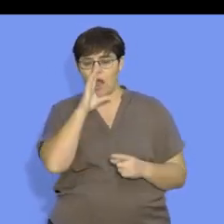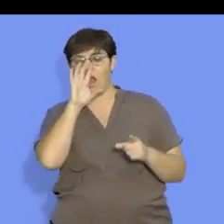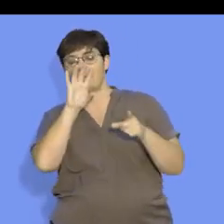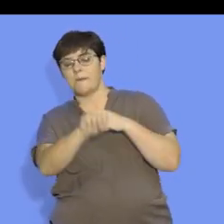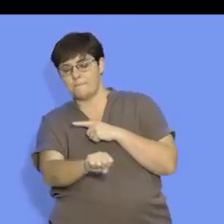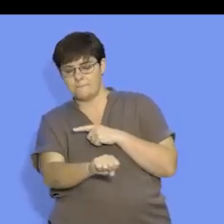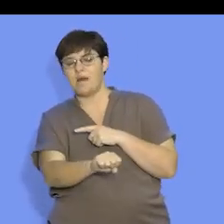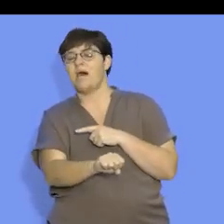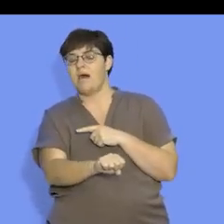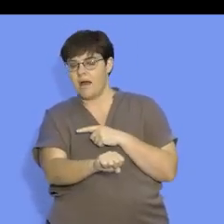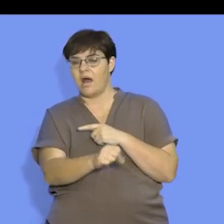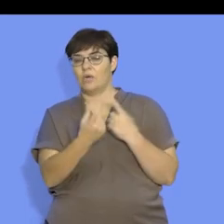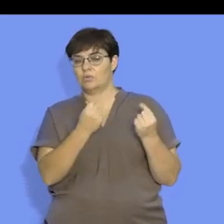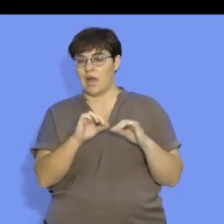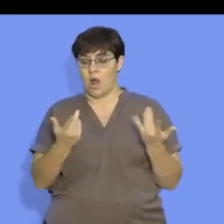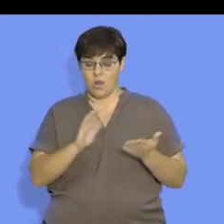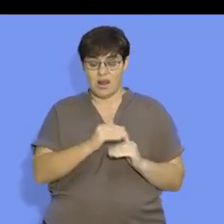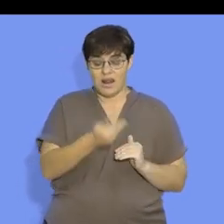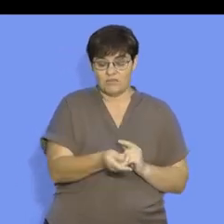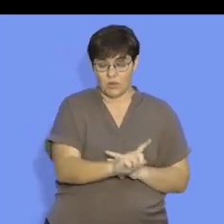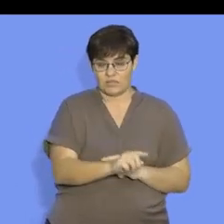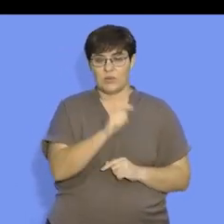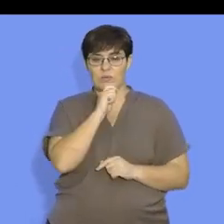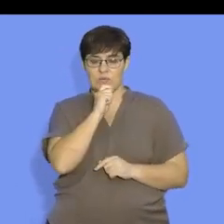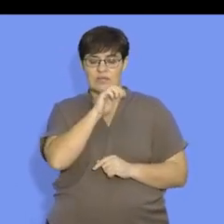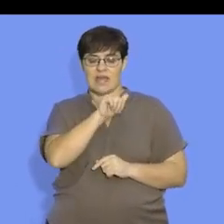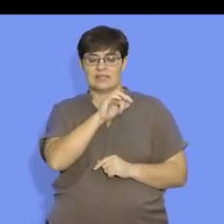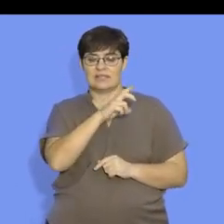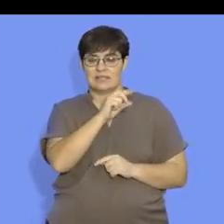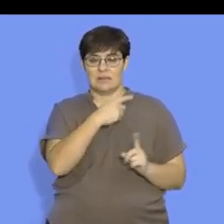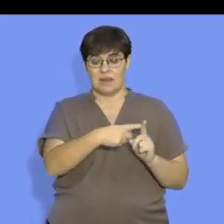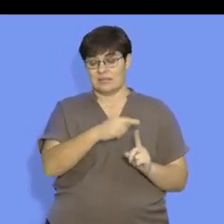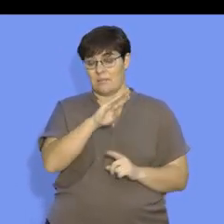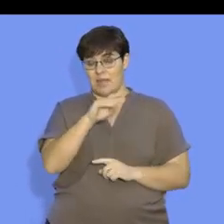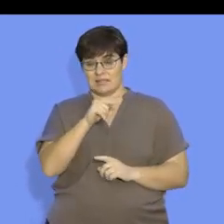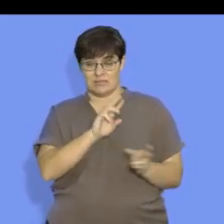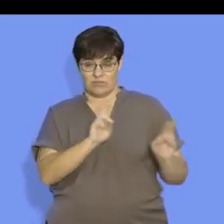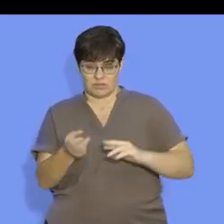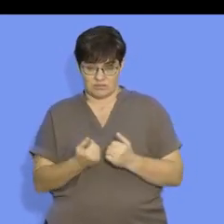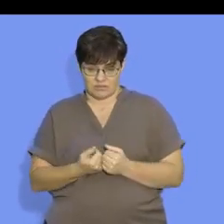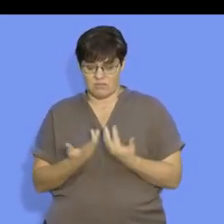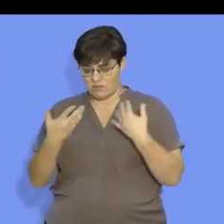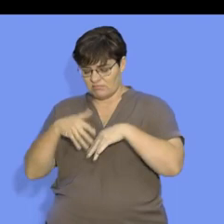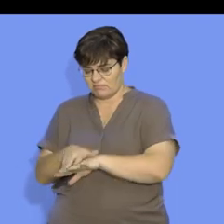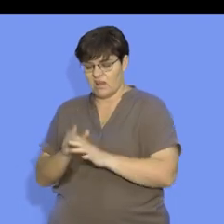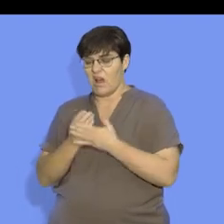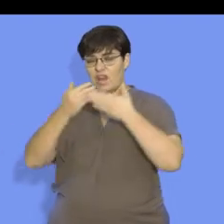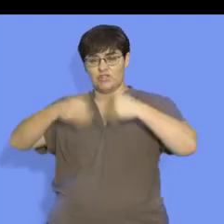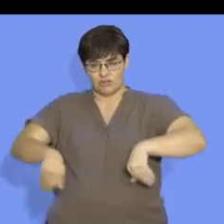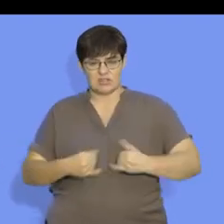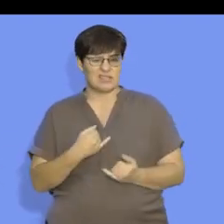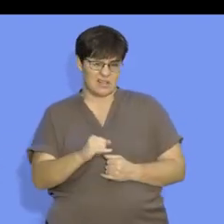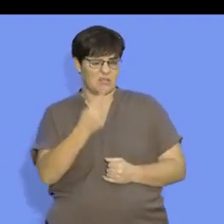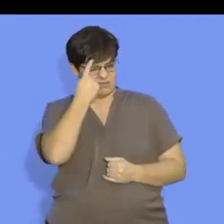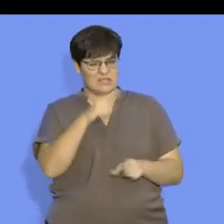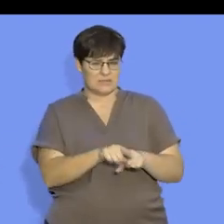determine an unknown concentration of a substance using an acid-base reaction. You can think of it in terms of a neutralization reaction,